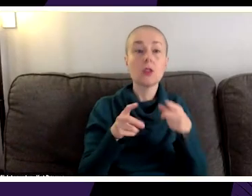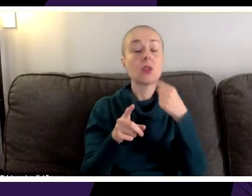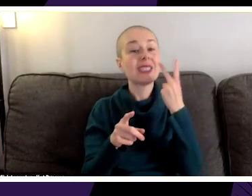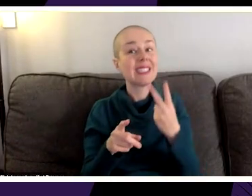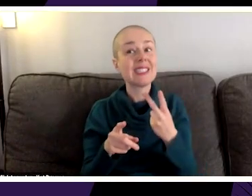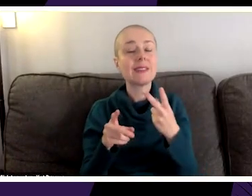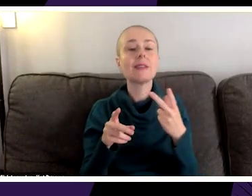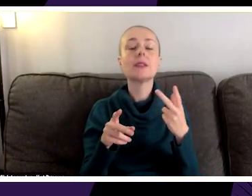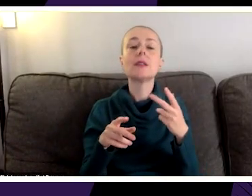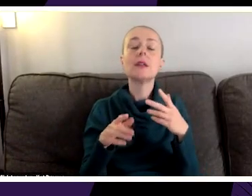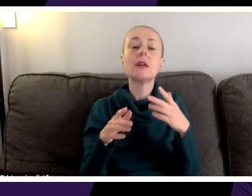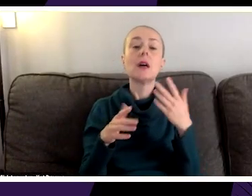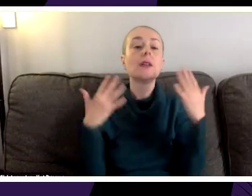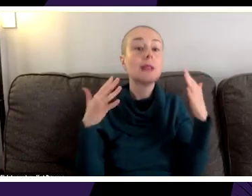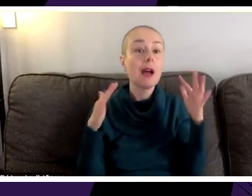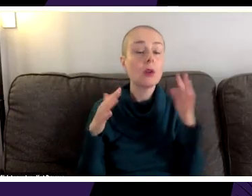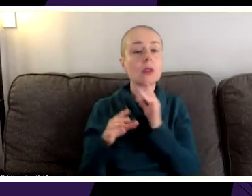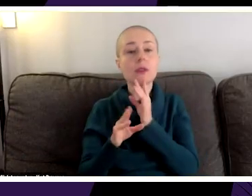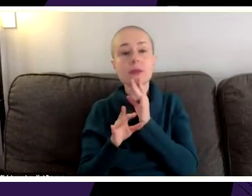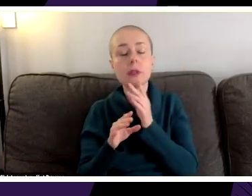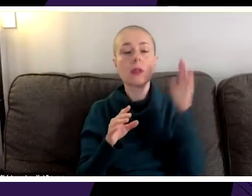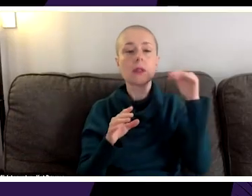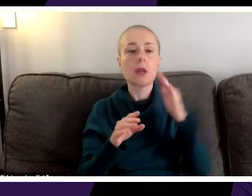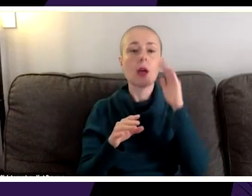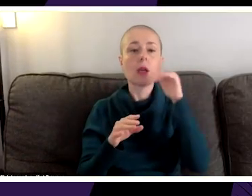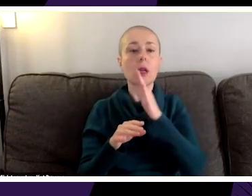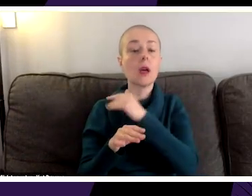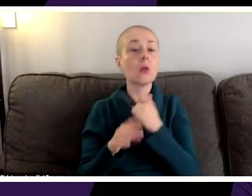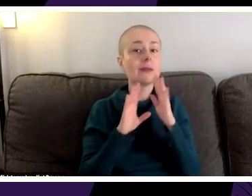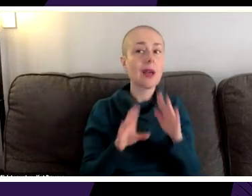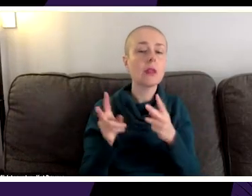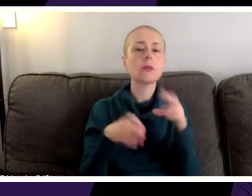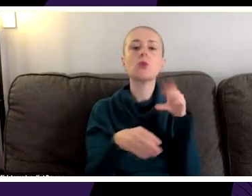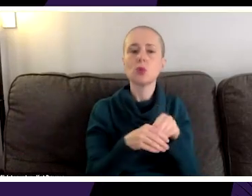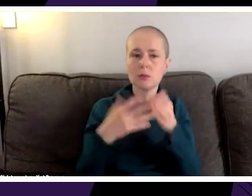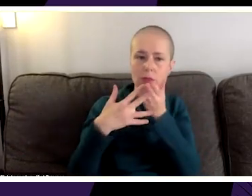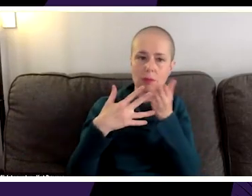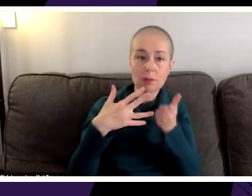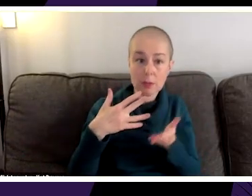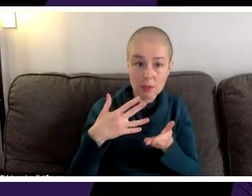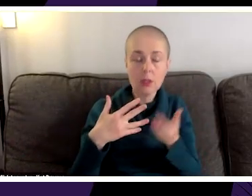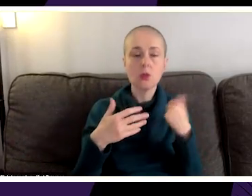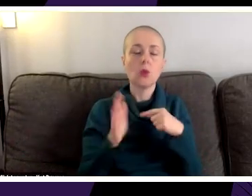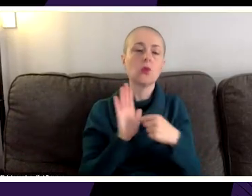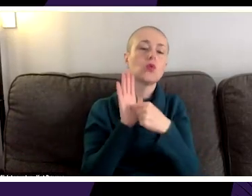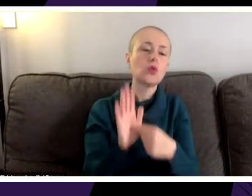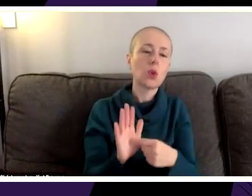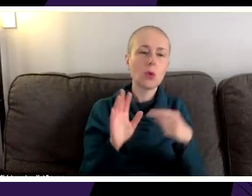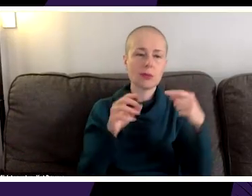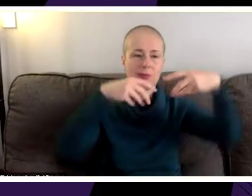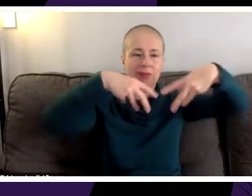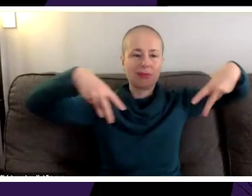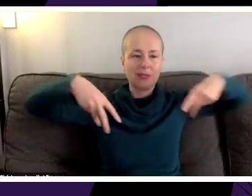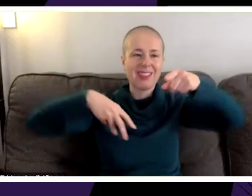pauses and gaps within the speaker's recording. These speculative protests create algorithmic mangrove trees that